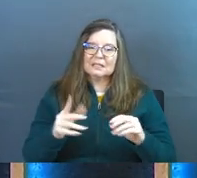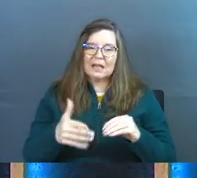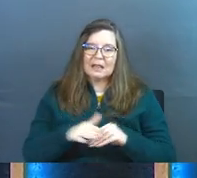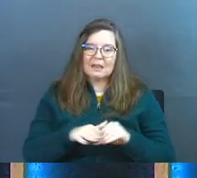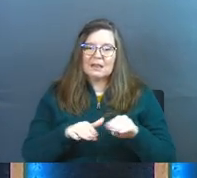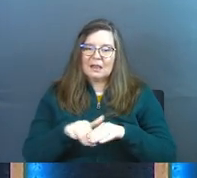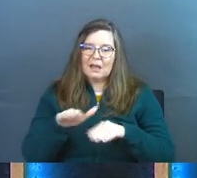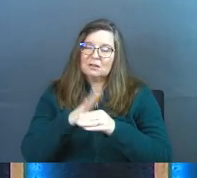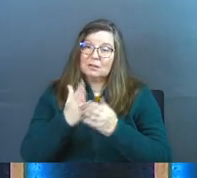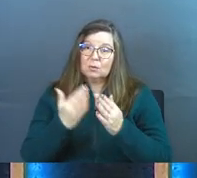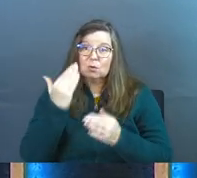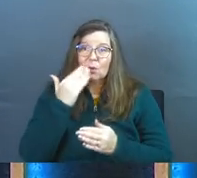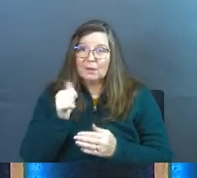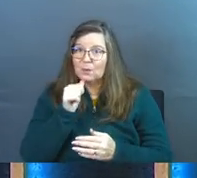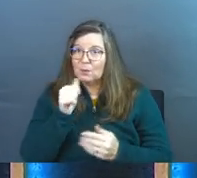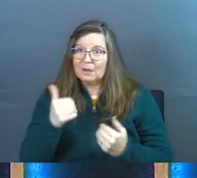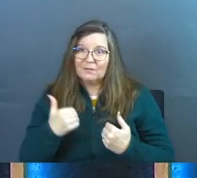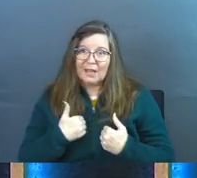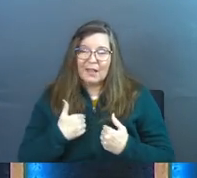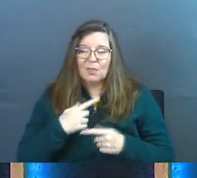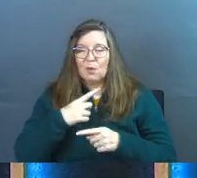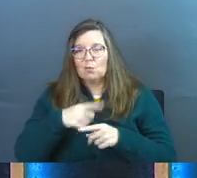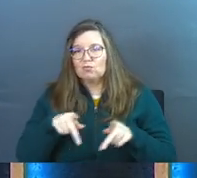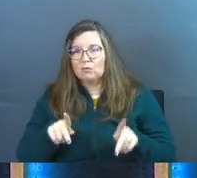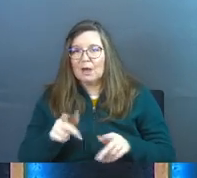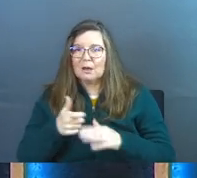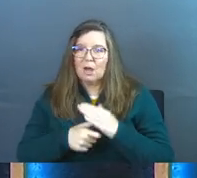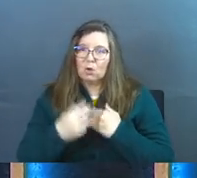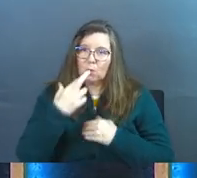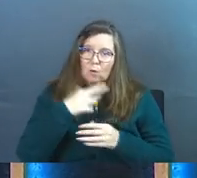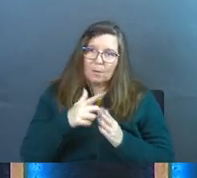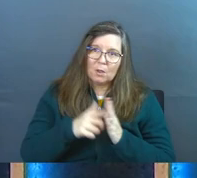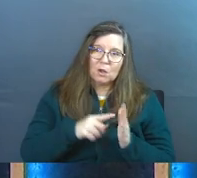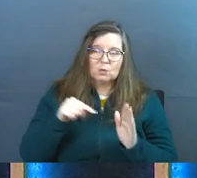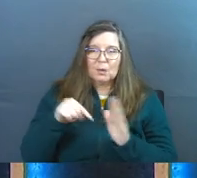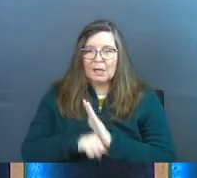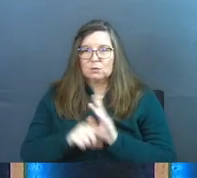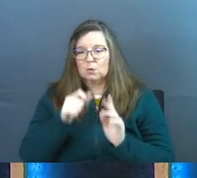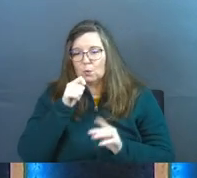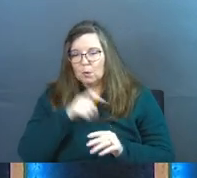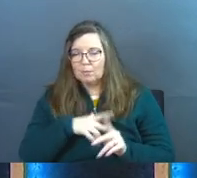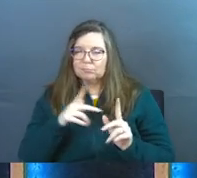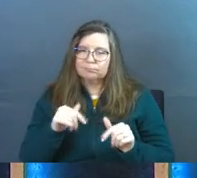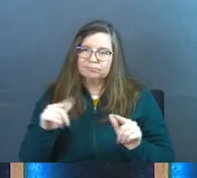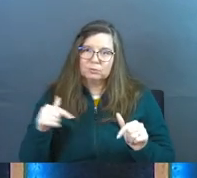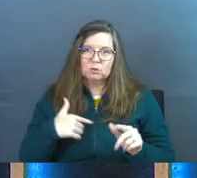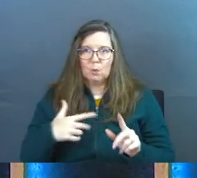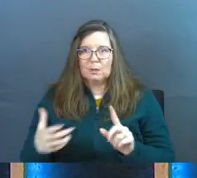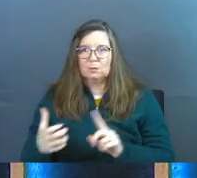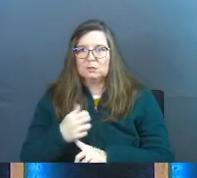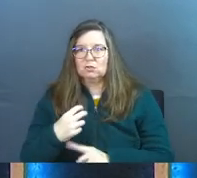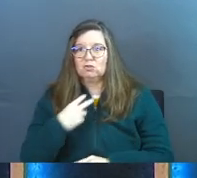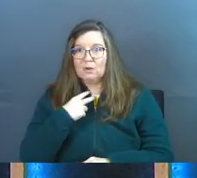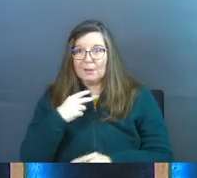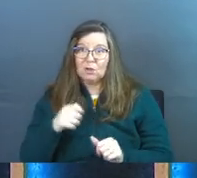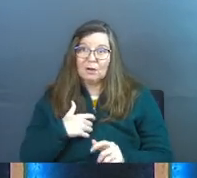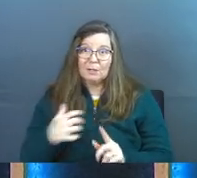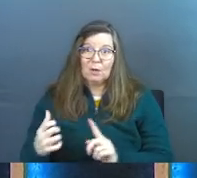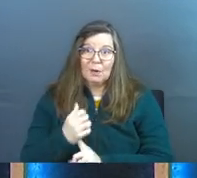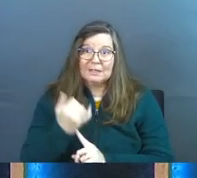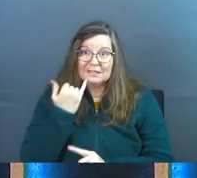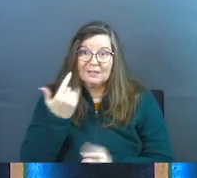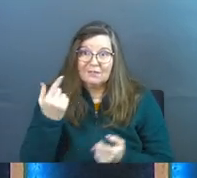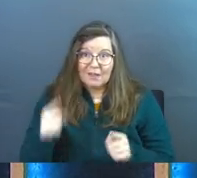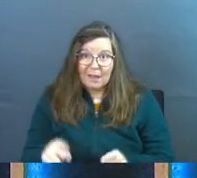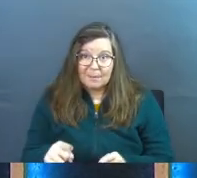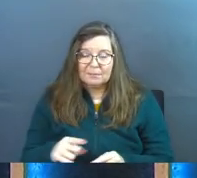layers to it. And some of you guys know that he would not have had the right under Roman law to execute this woman. And so it was a trap. He could have been arrested if he had done